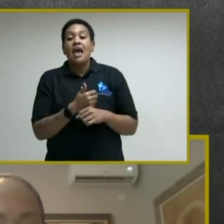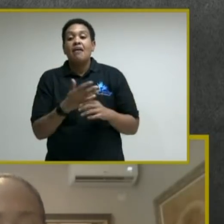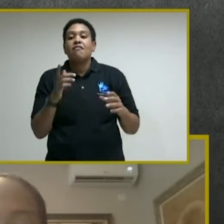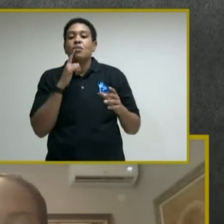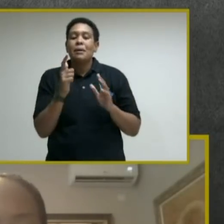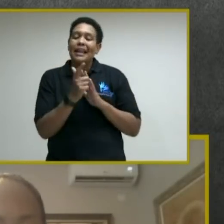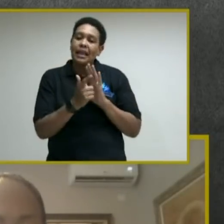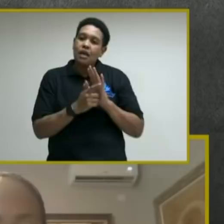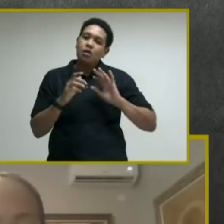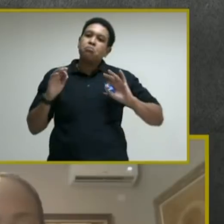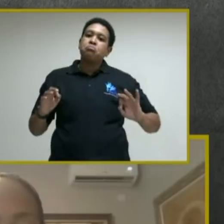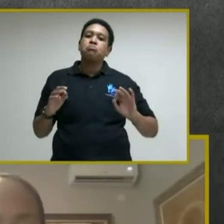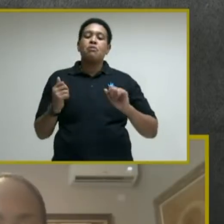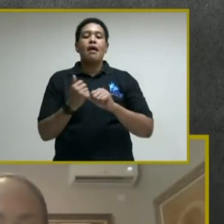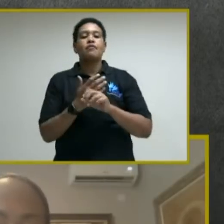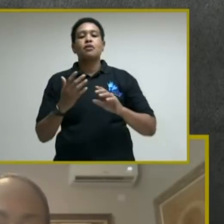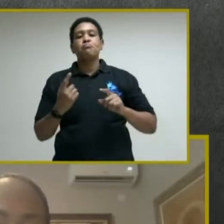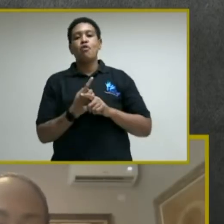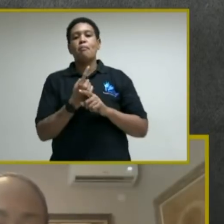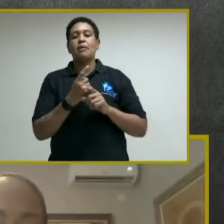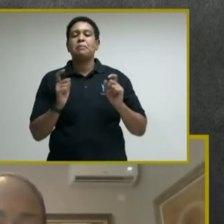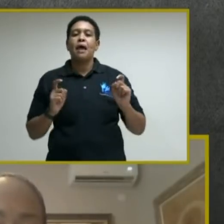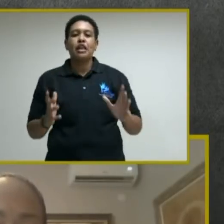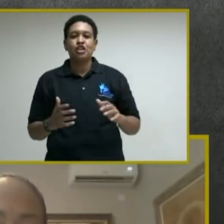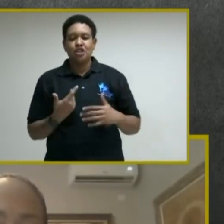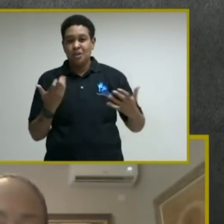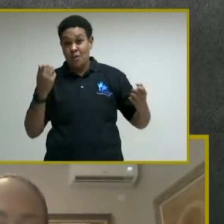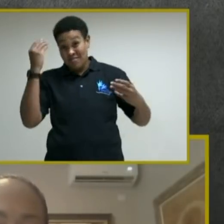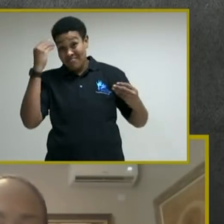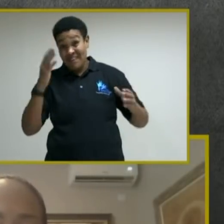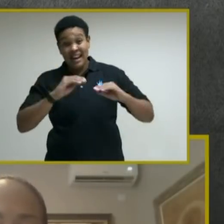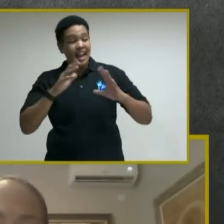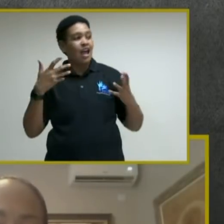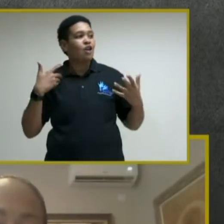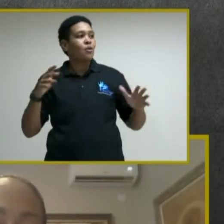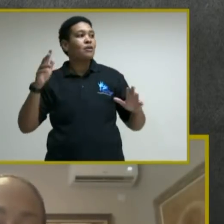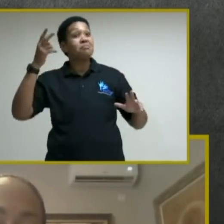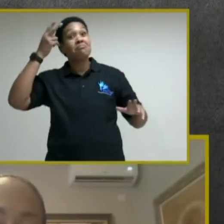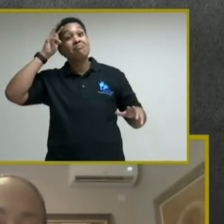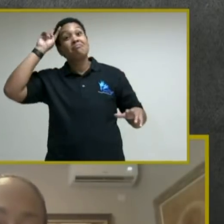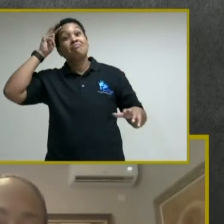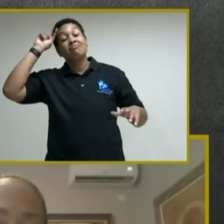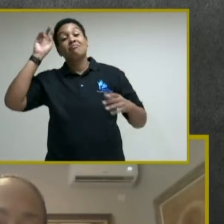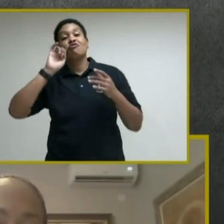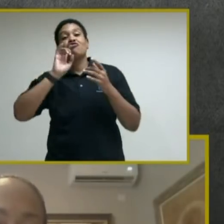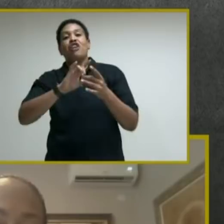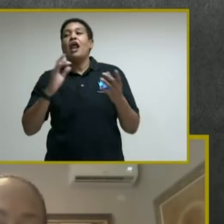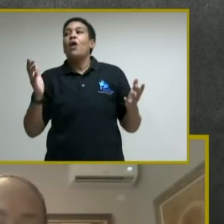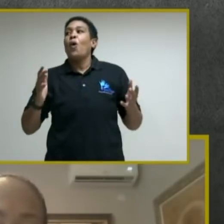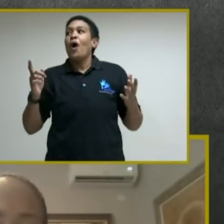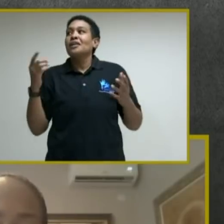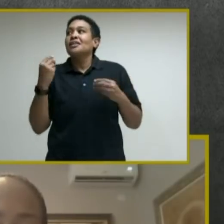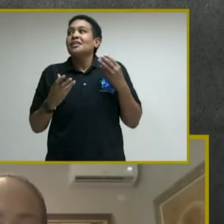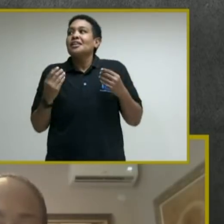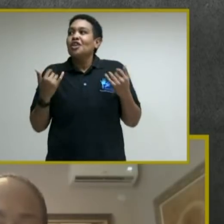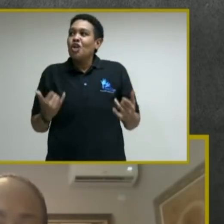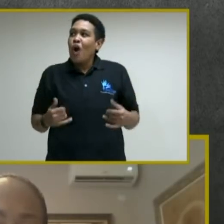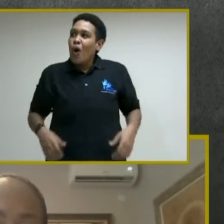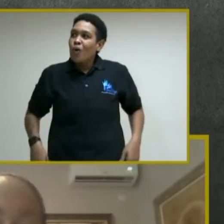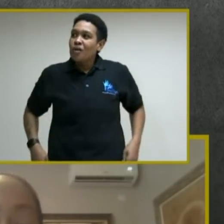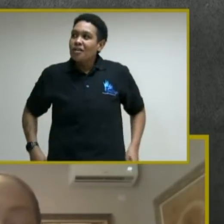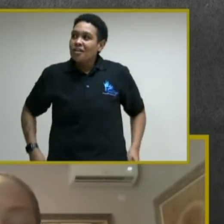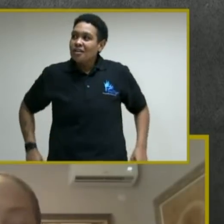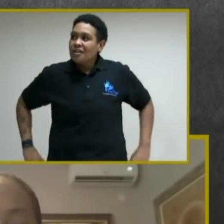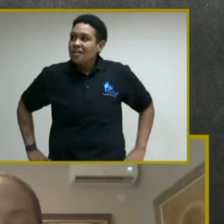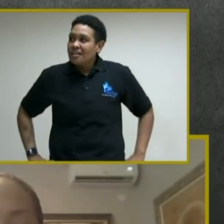be very well handled. So I just want to make that very clear, because I don't want any misunderstanding as it relates to what is happening. But it's